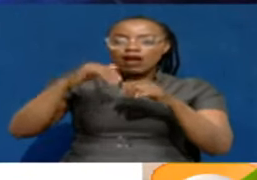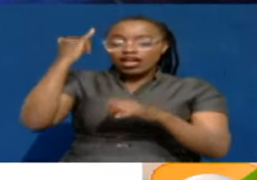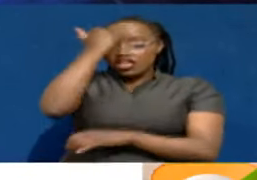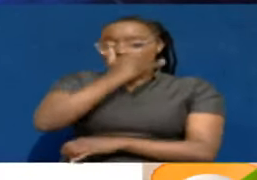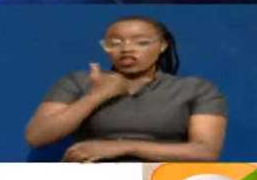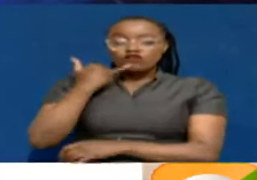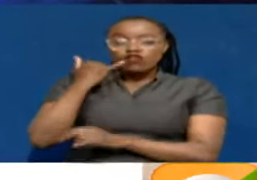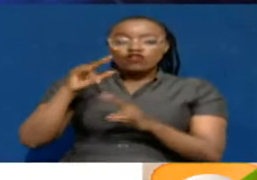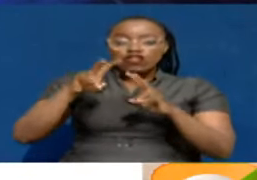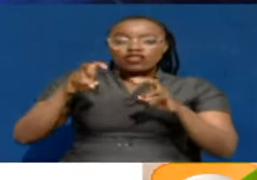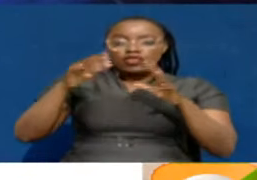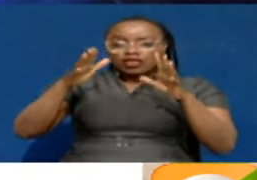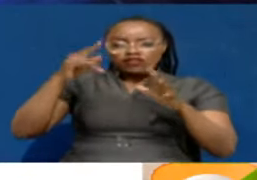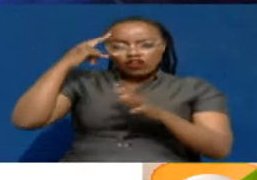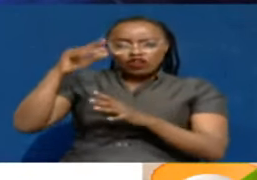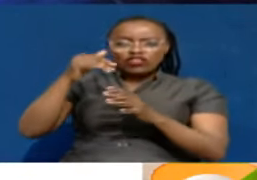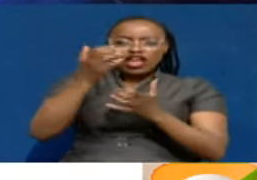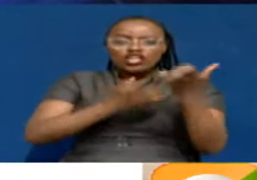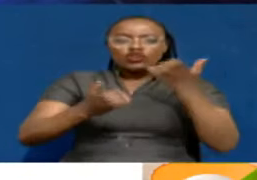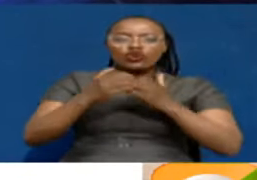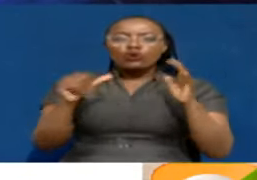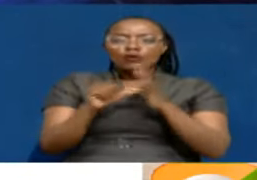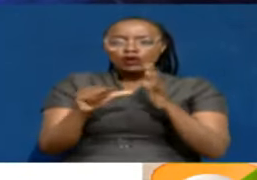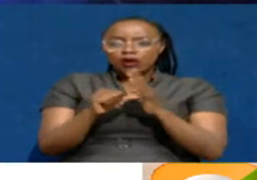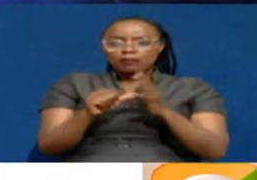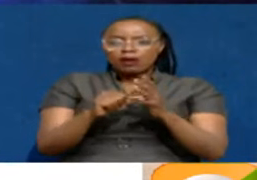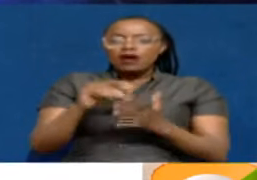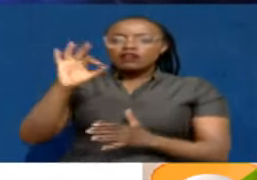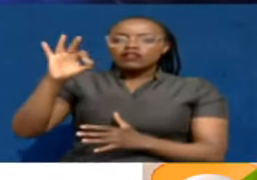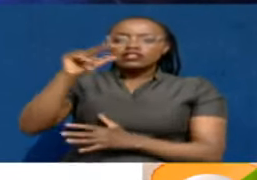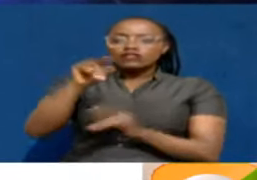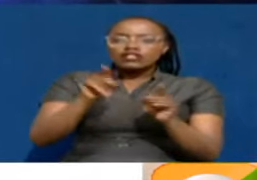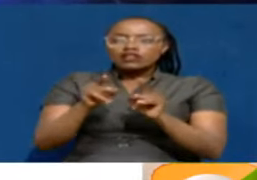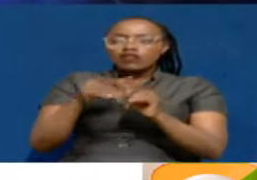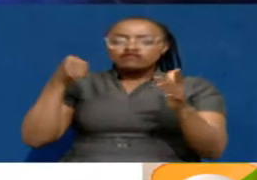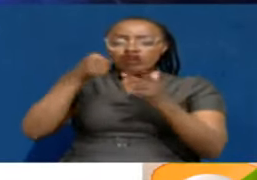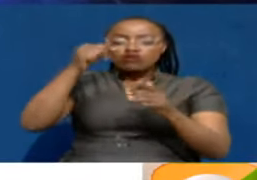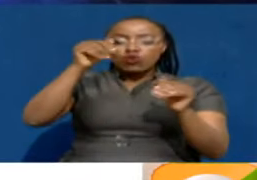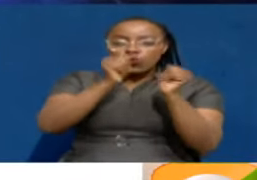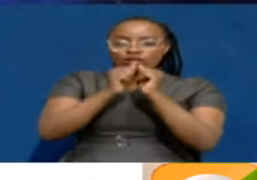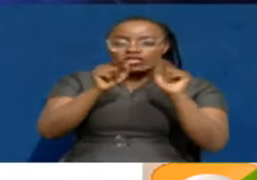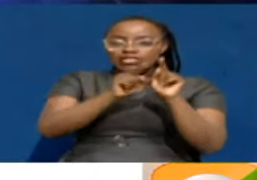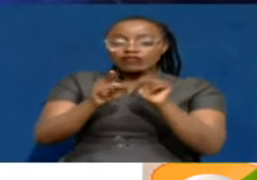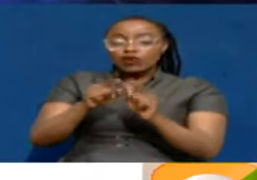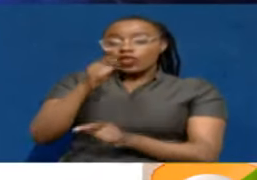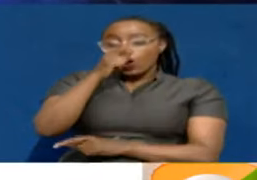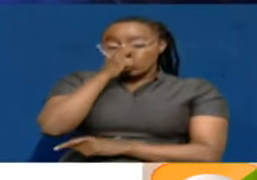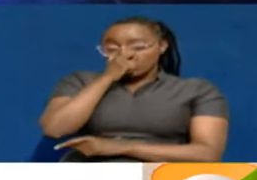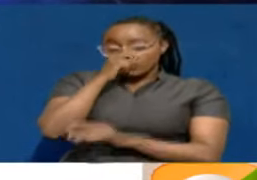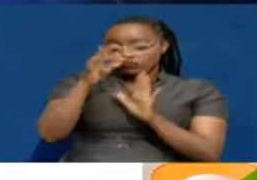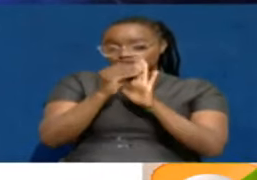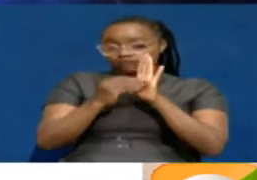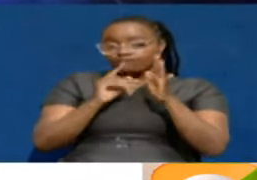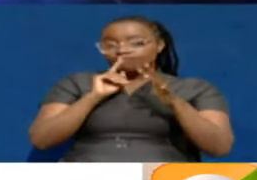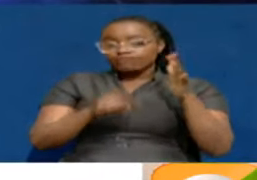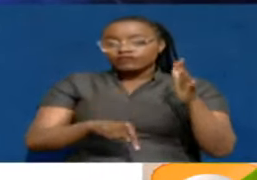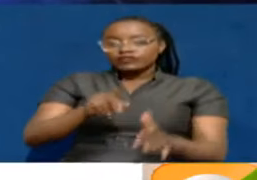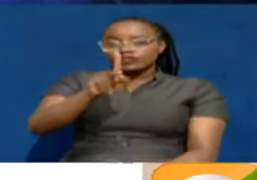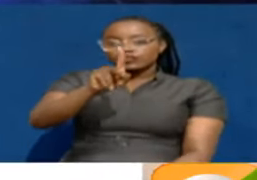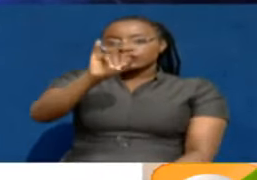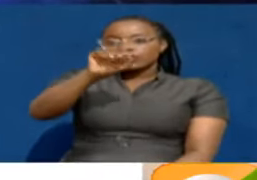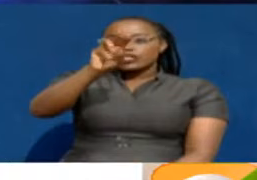the author of our economic problems. Gashuri punches in with a wish list, I should say, in